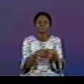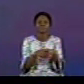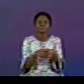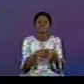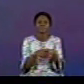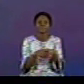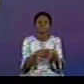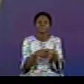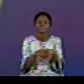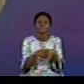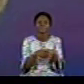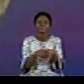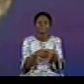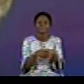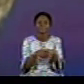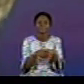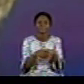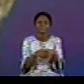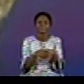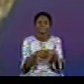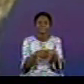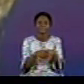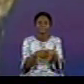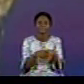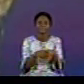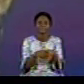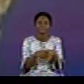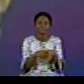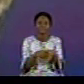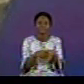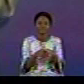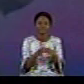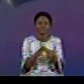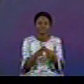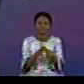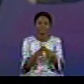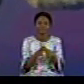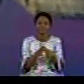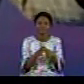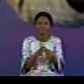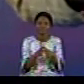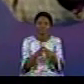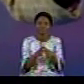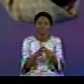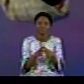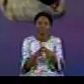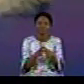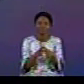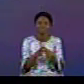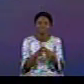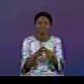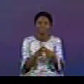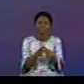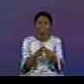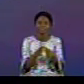The lesser servant of the Lord has served and has gone to sit down. Oh, yes. The rain.